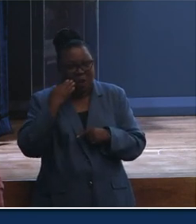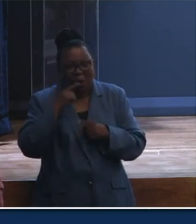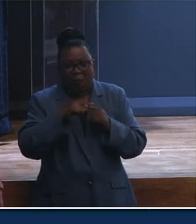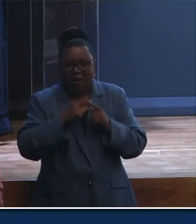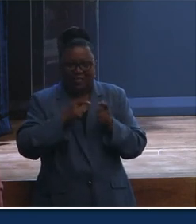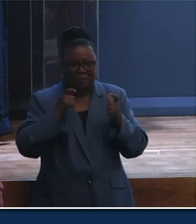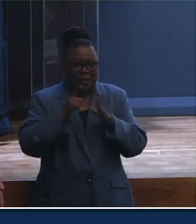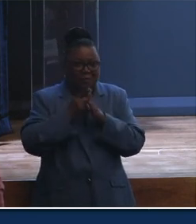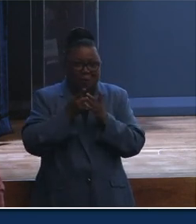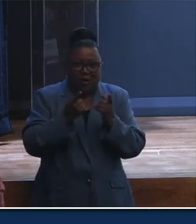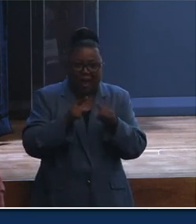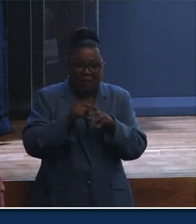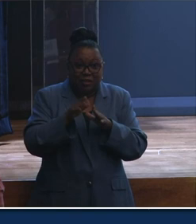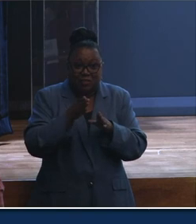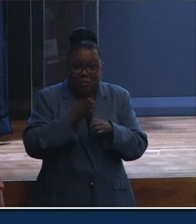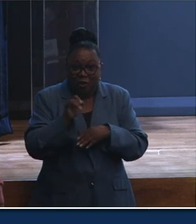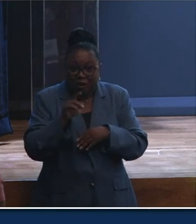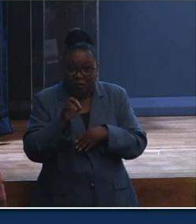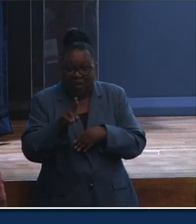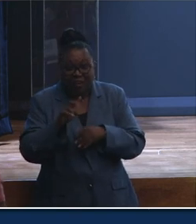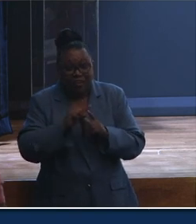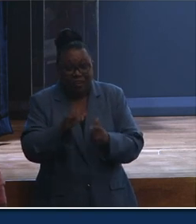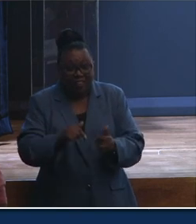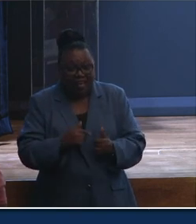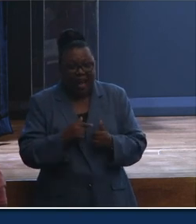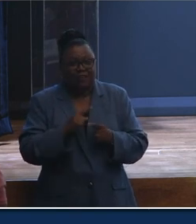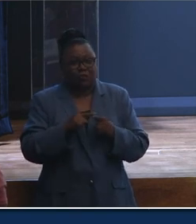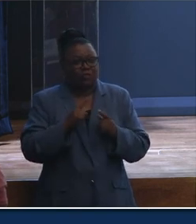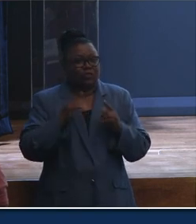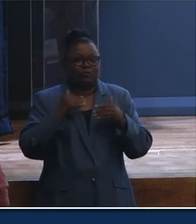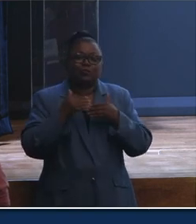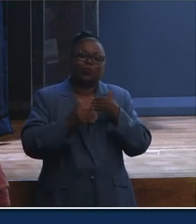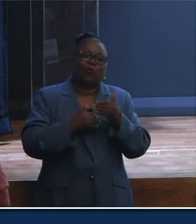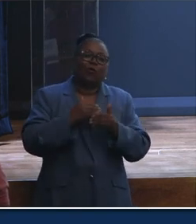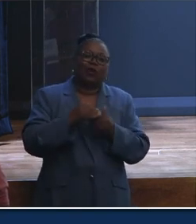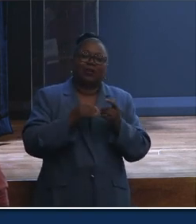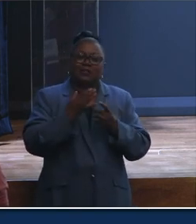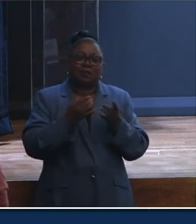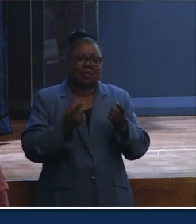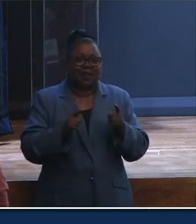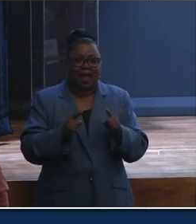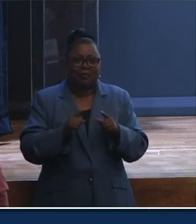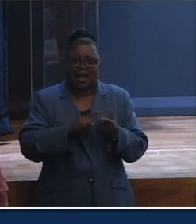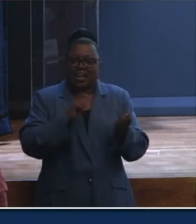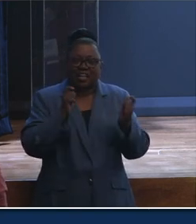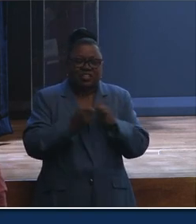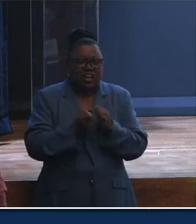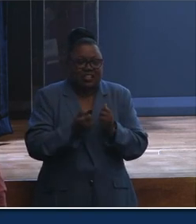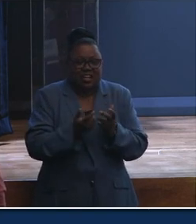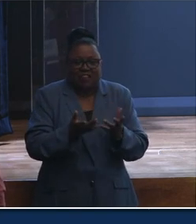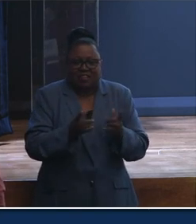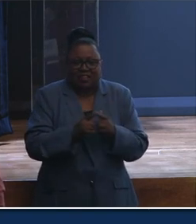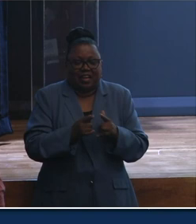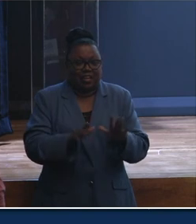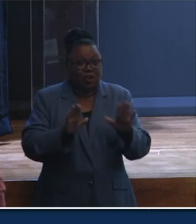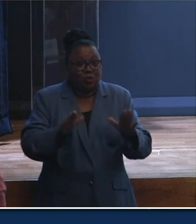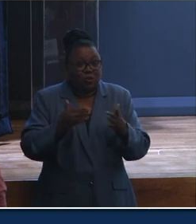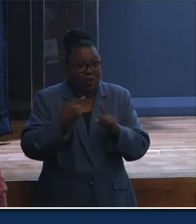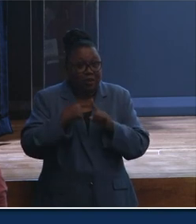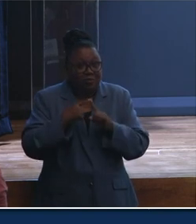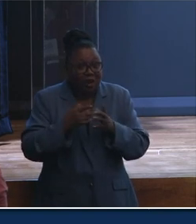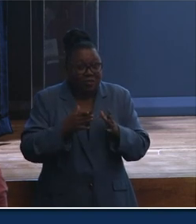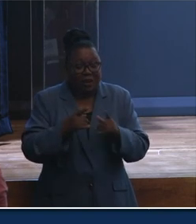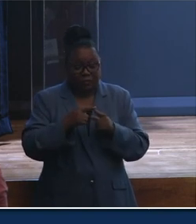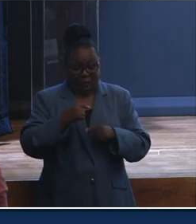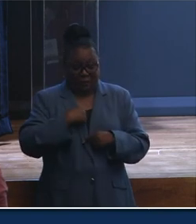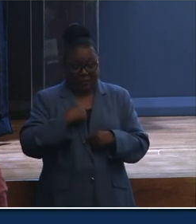the big moment's gonna happen in your careers or your lives, when you're just going along, and then something happens, and it changes everything in a great way. And